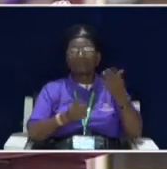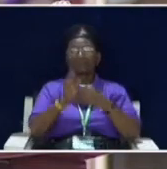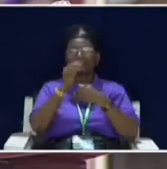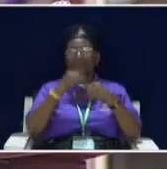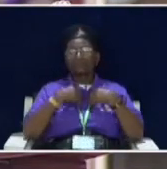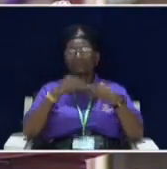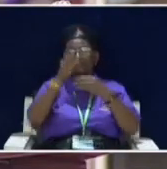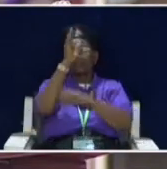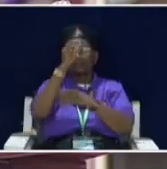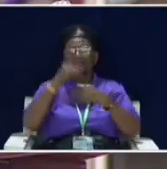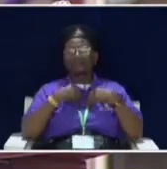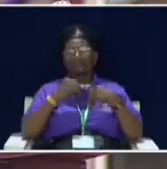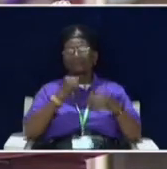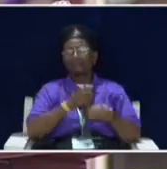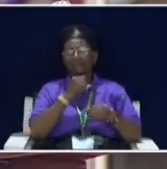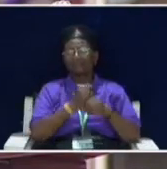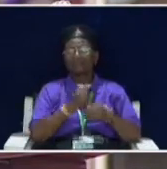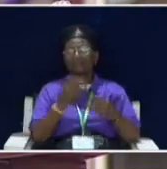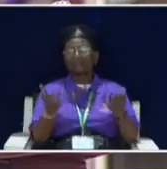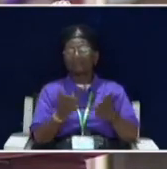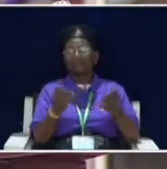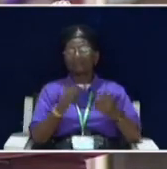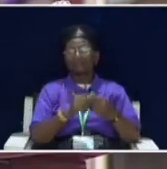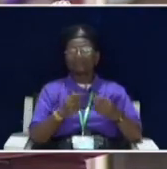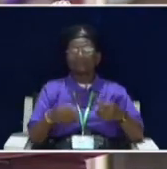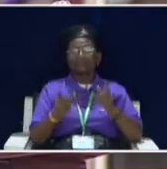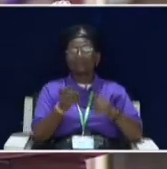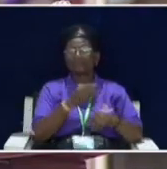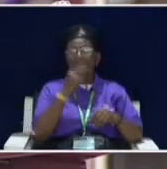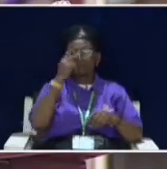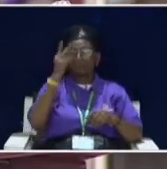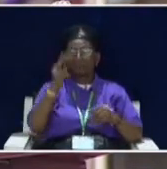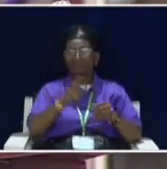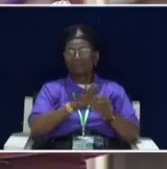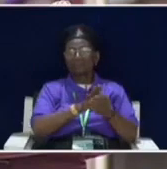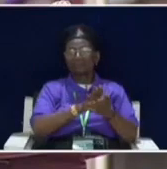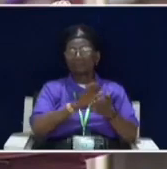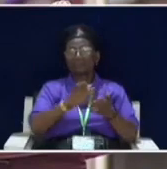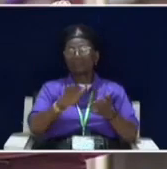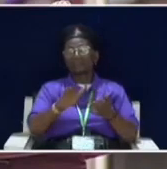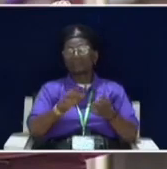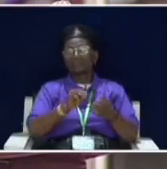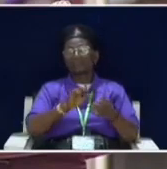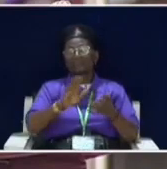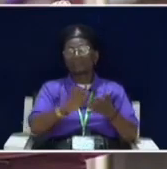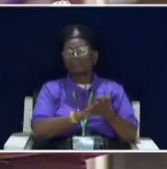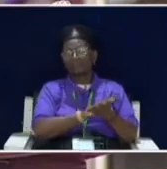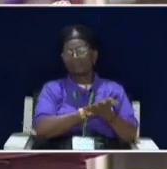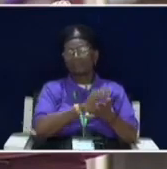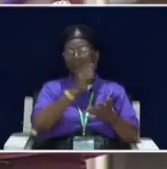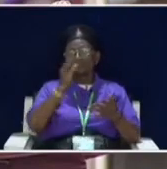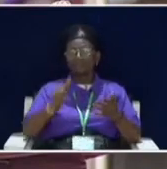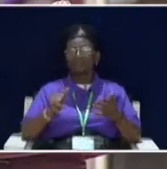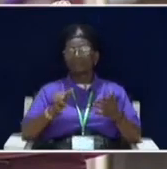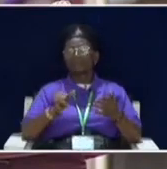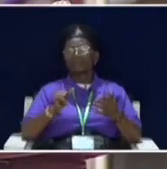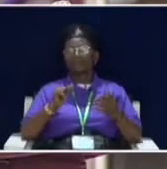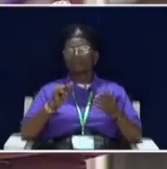nihi. To let you see clearly. Ka le mu pe ki a ri ni daju